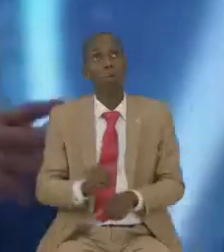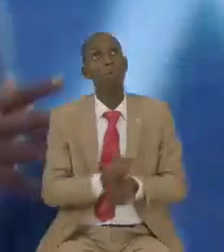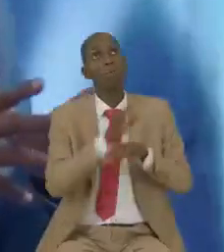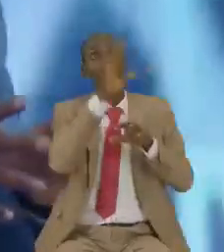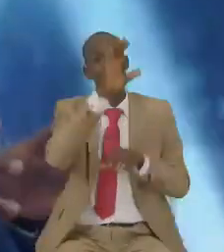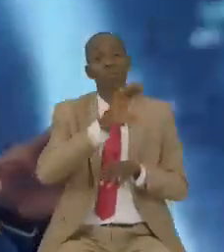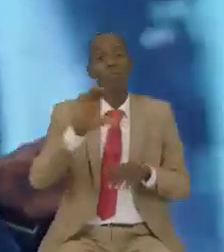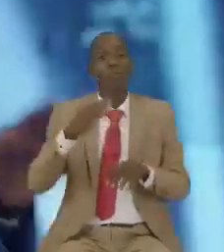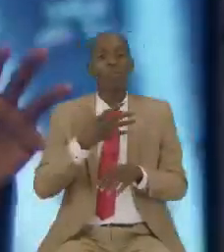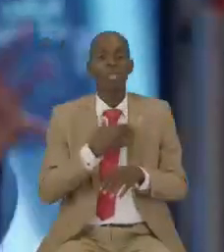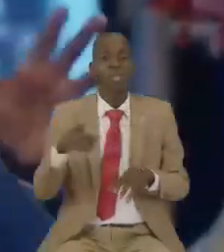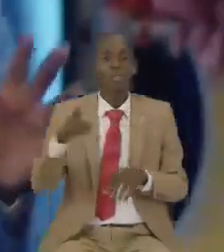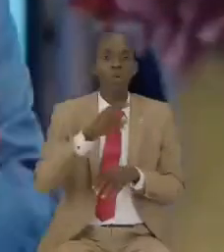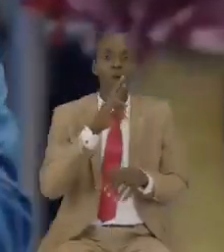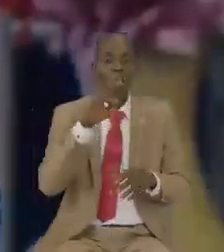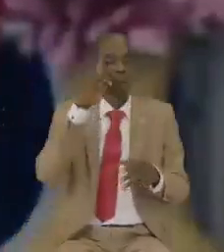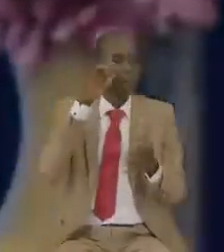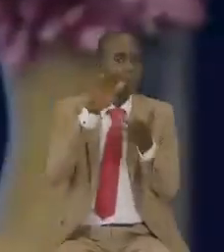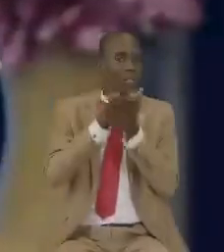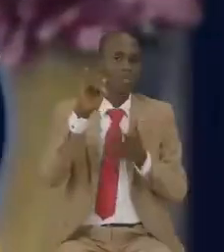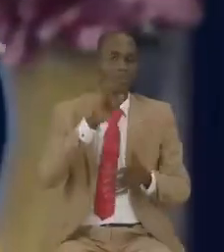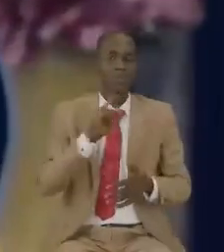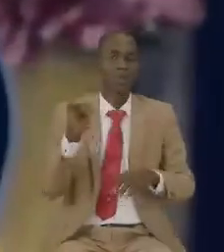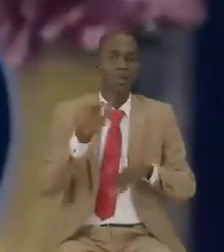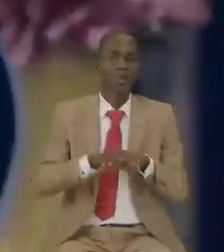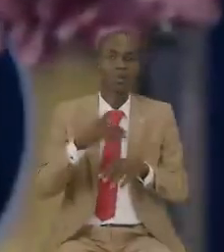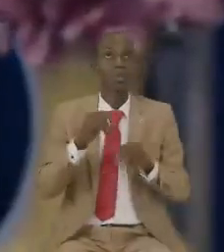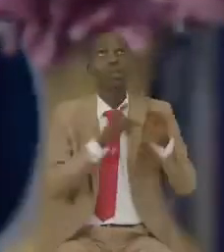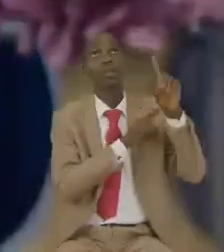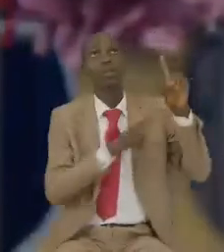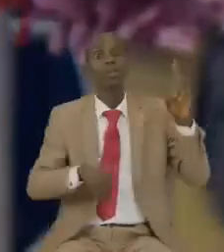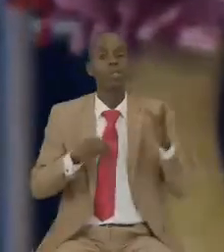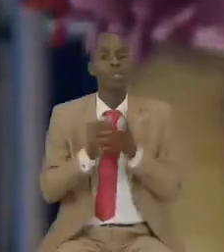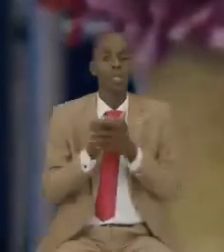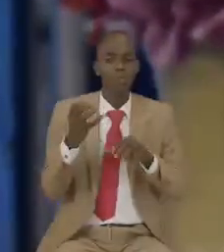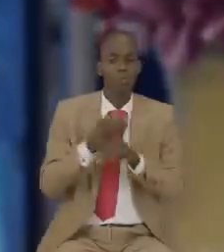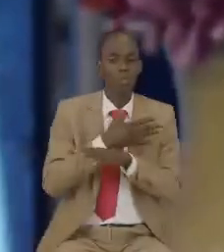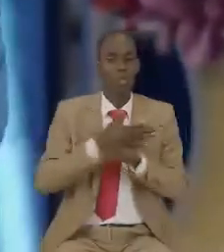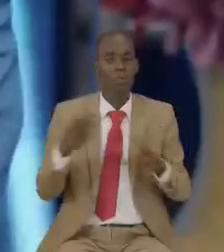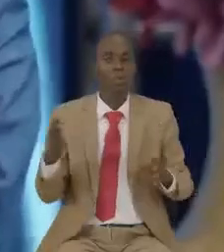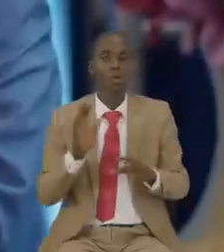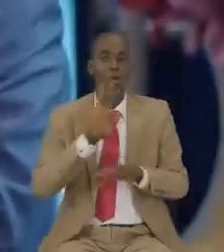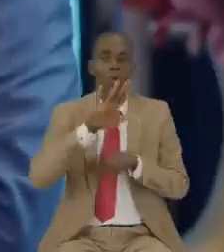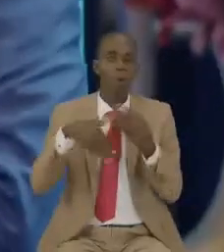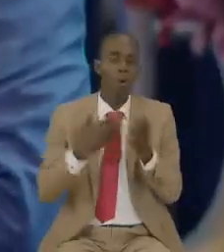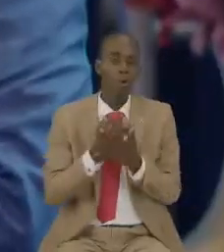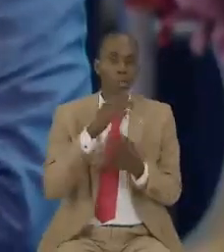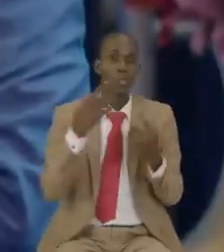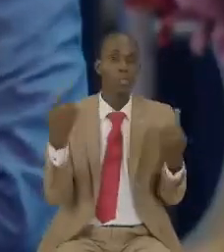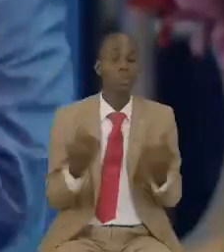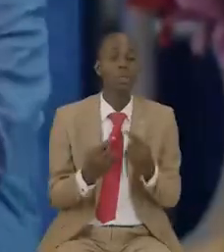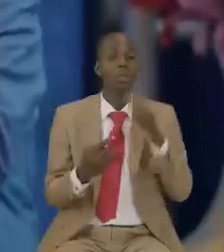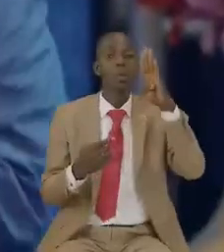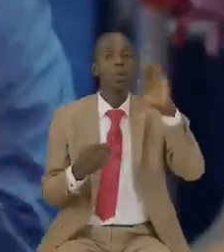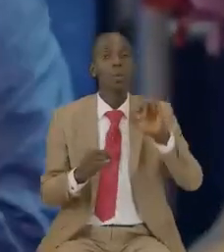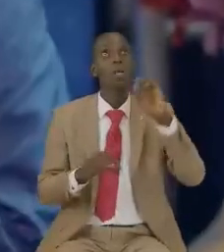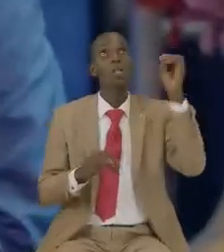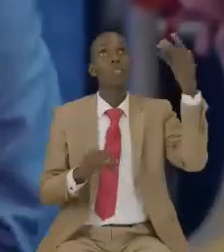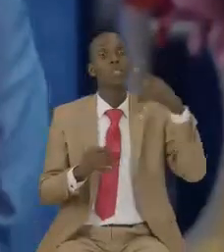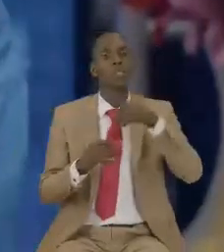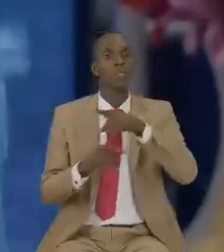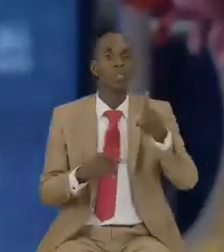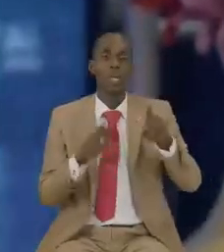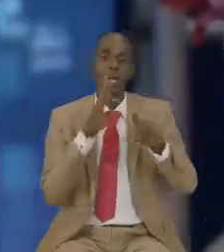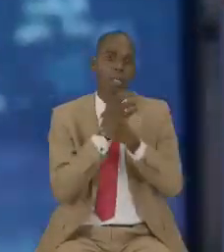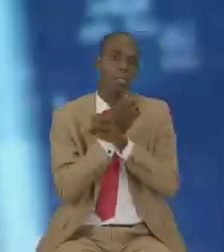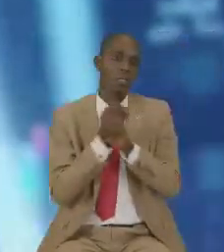the Lord that took away all your sins, by grace ye are saved. Look at